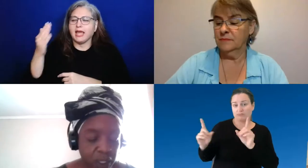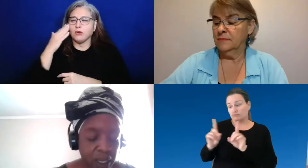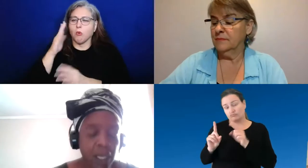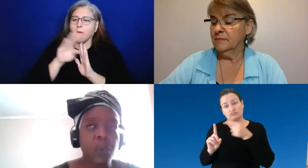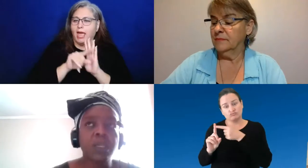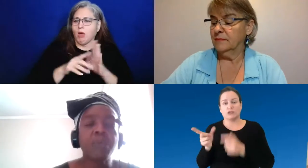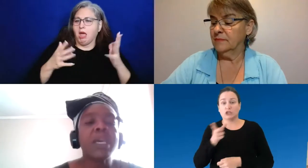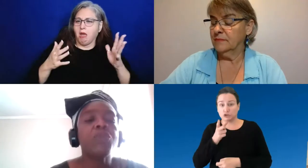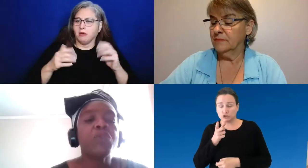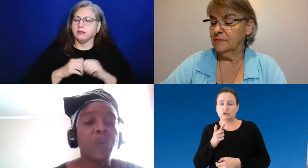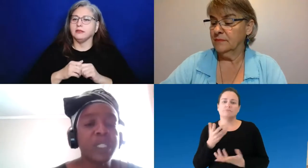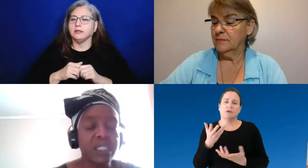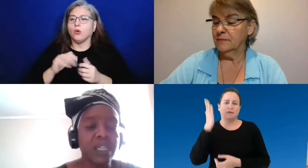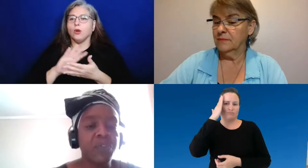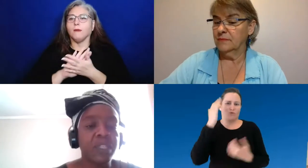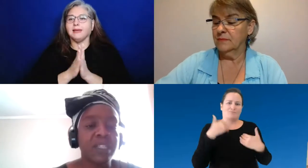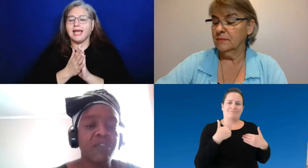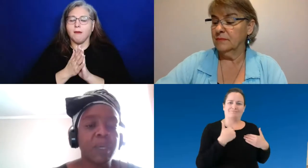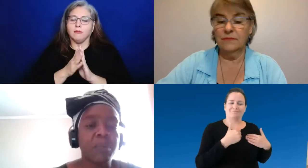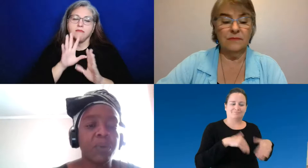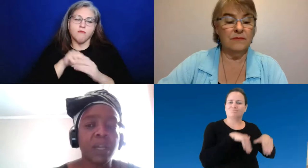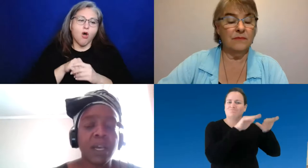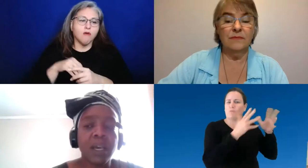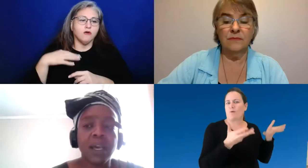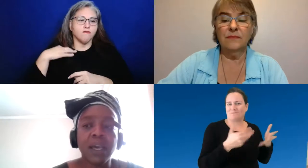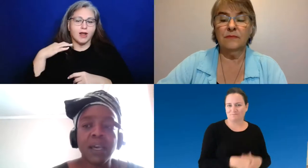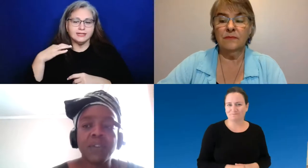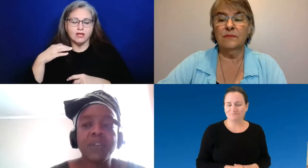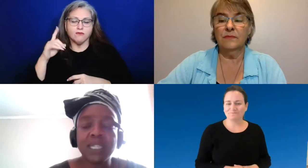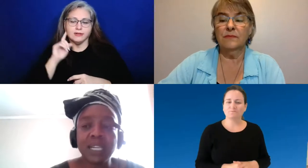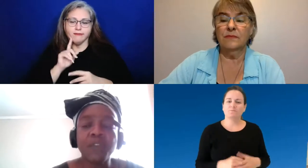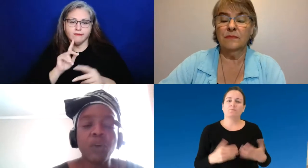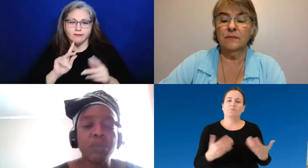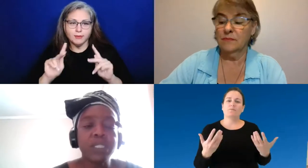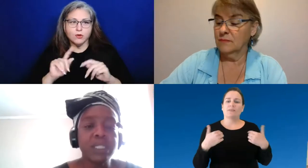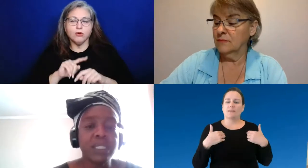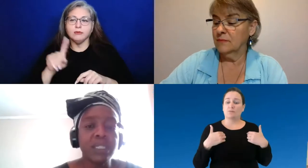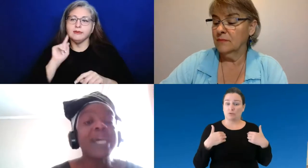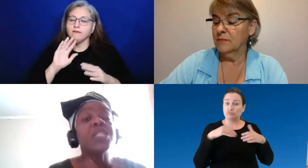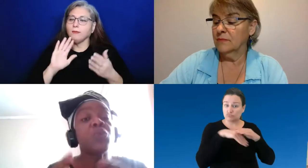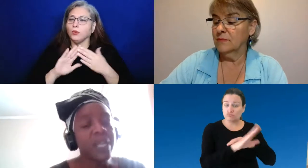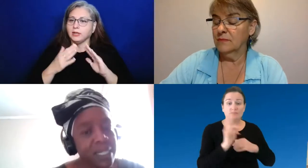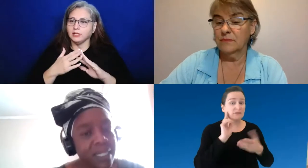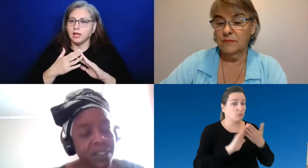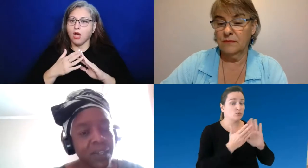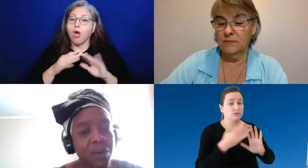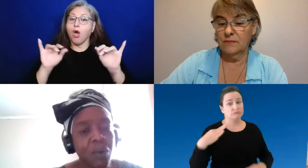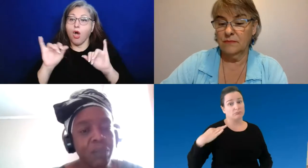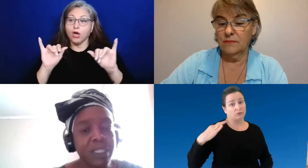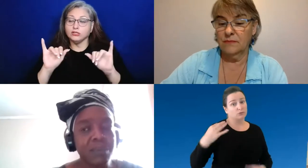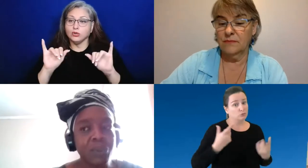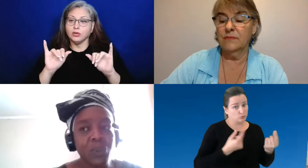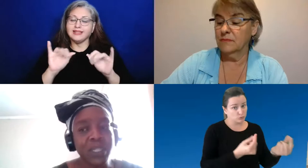as well. We became to volunteer for the deaf people, the deaf community, as well as the